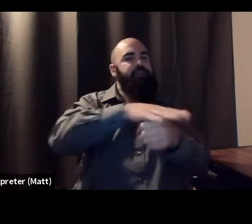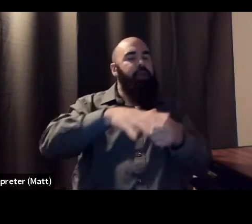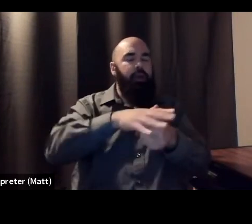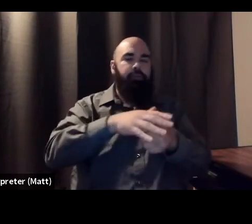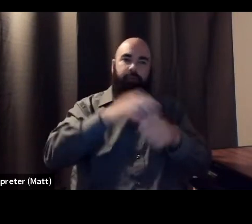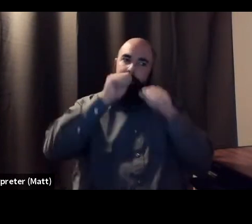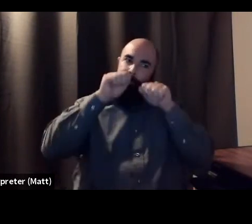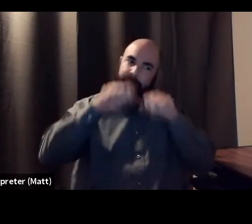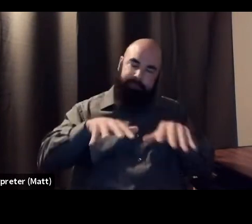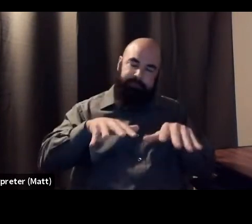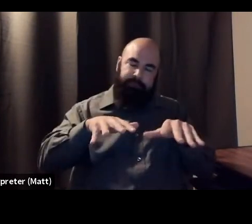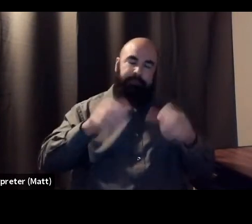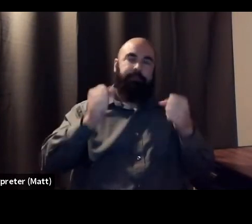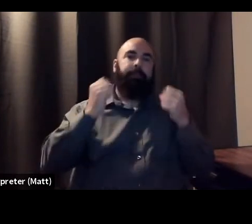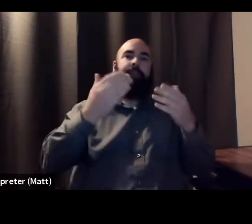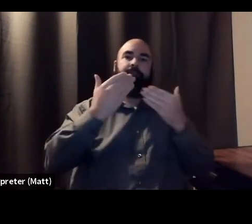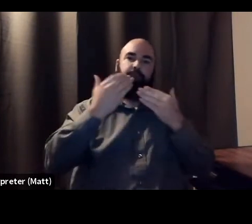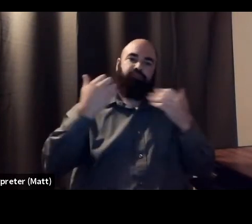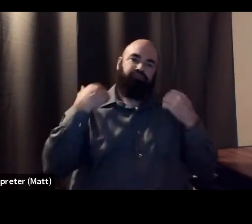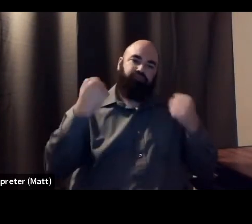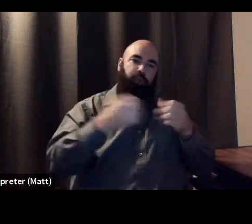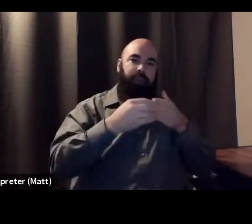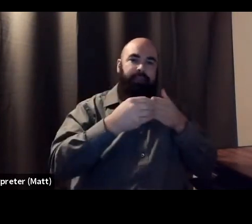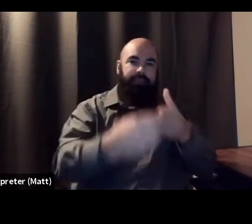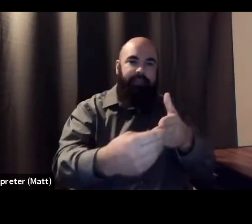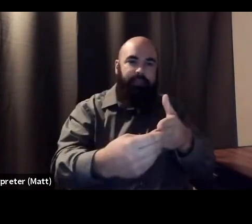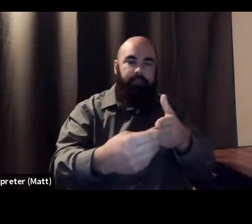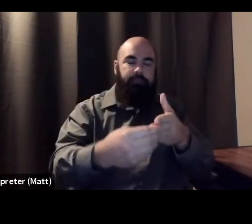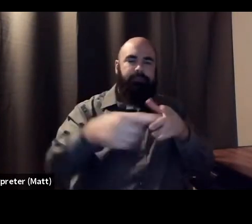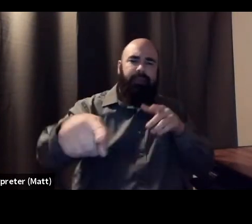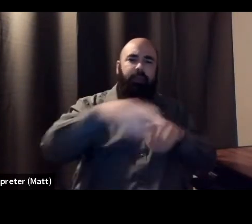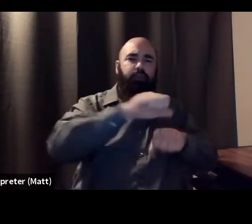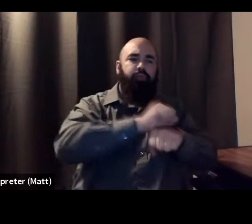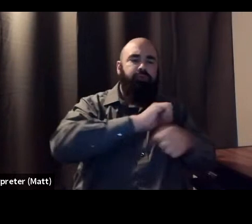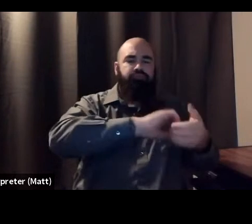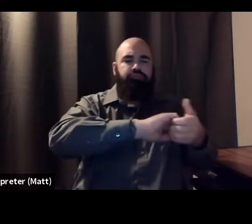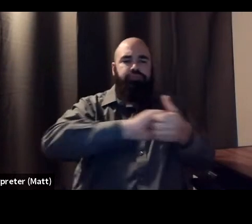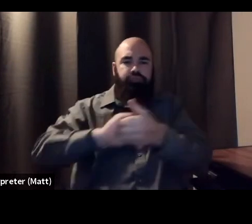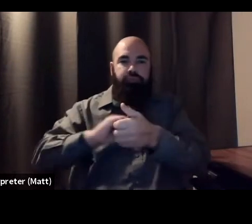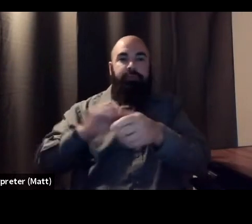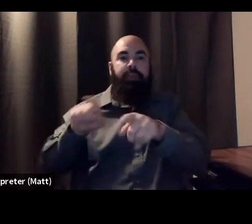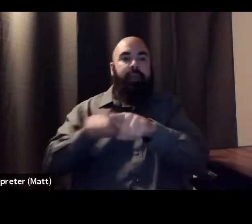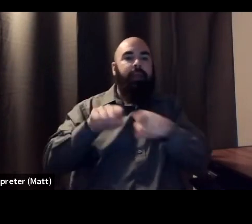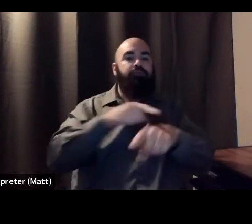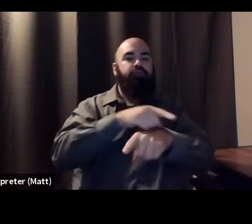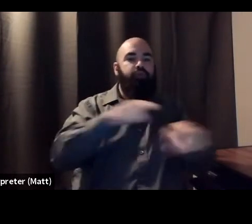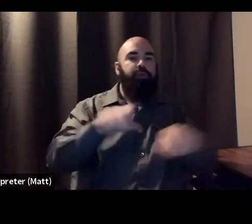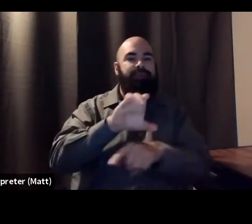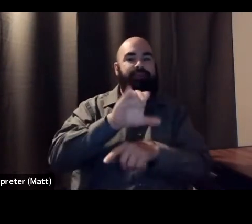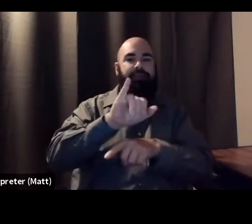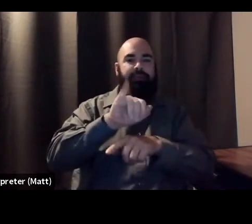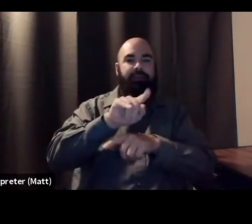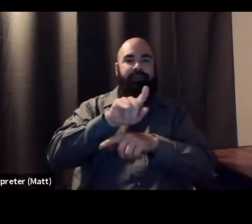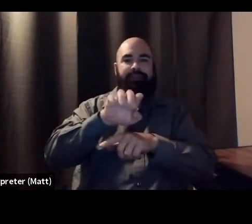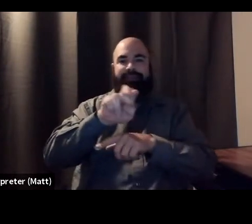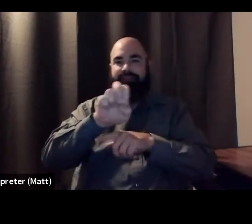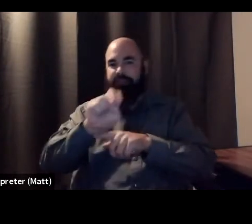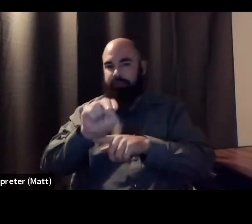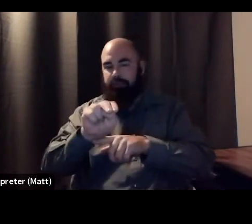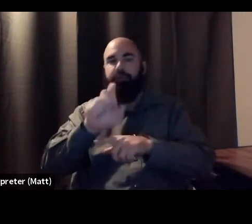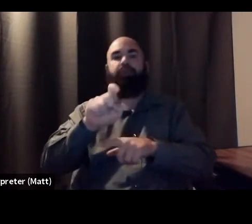communities, and they truly work well together. As a result, our citizens should feel confident as we collectively